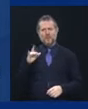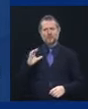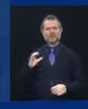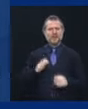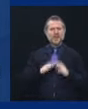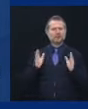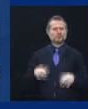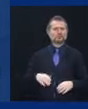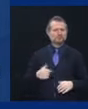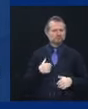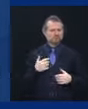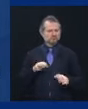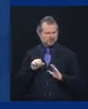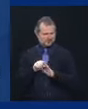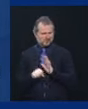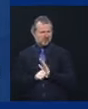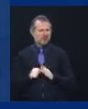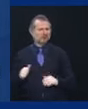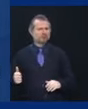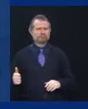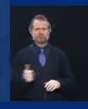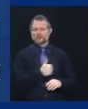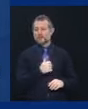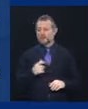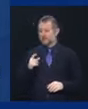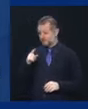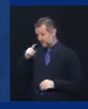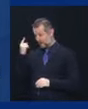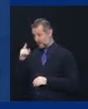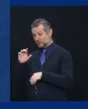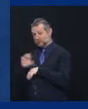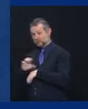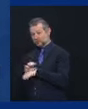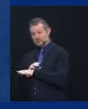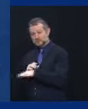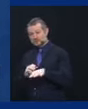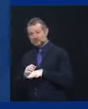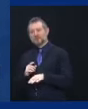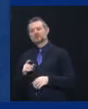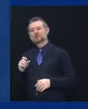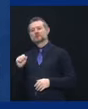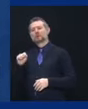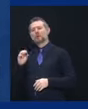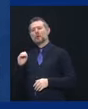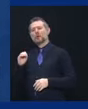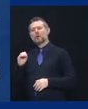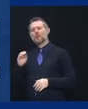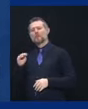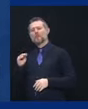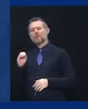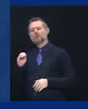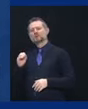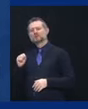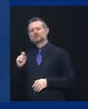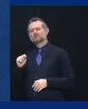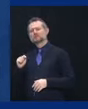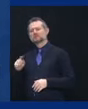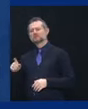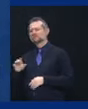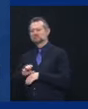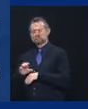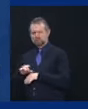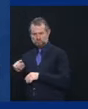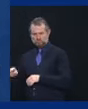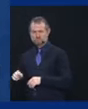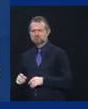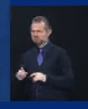black churches. We have Somos that is doing a beautiful job, and Northwell that is setting up a lot of